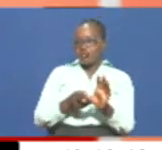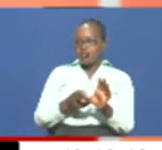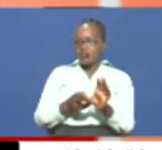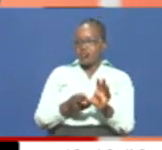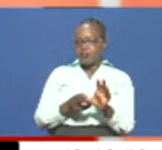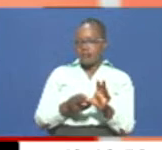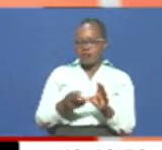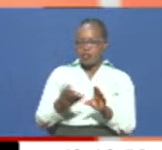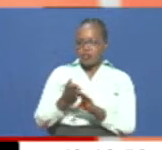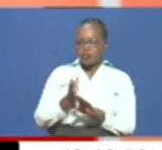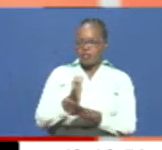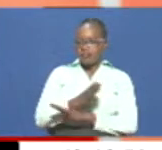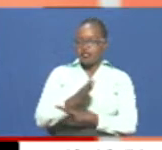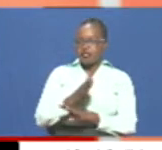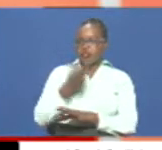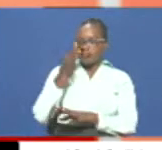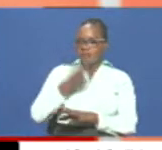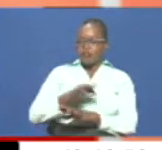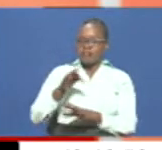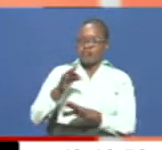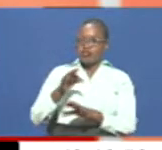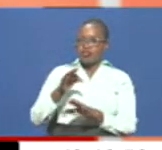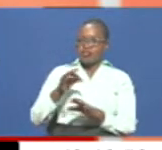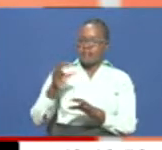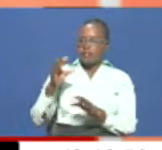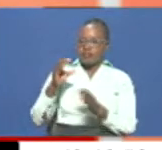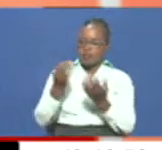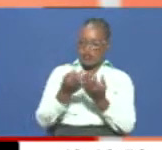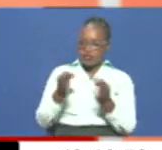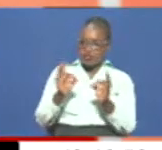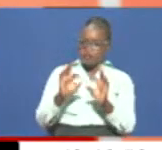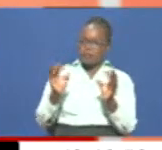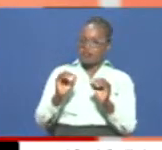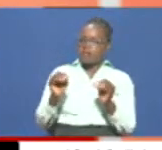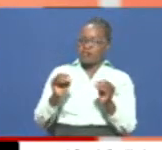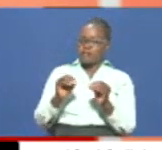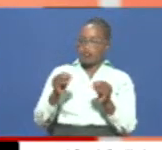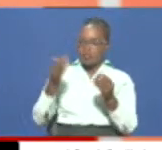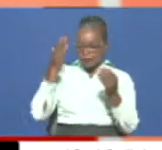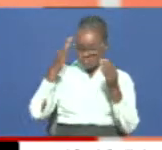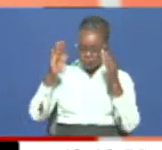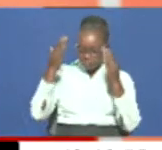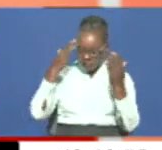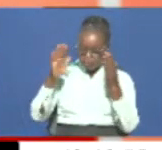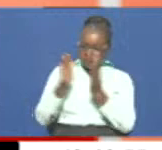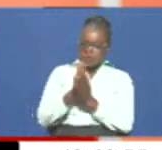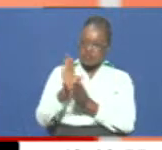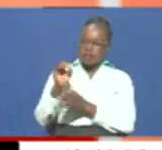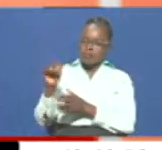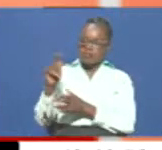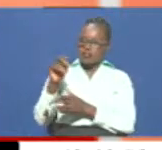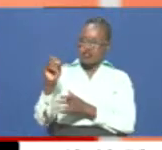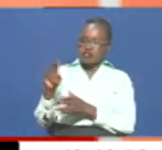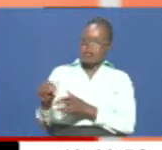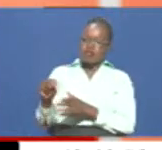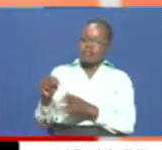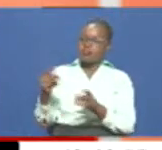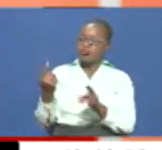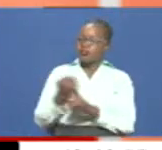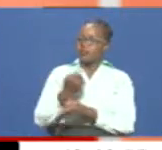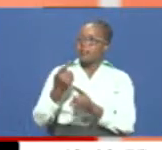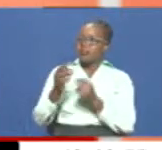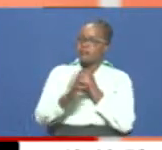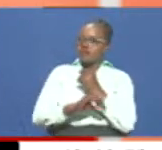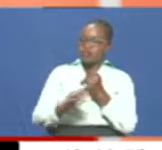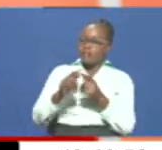former British colony. So it's a creating of awareness by the baton going from one country to another. When we received it, it